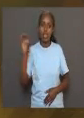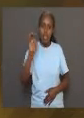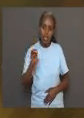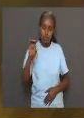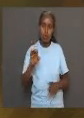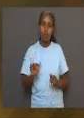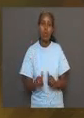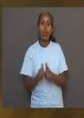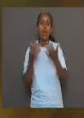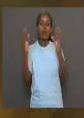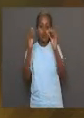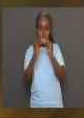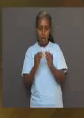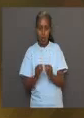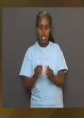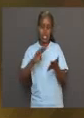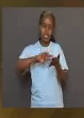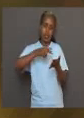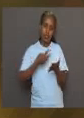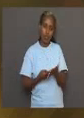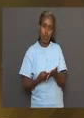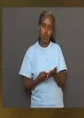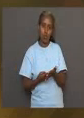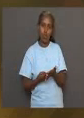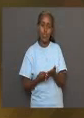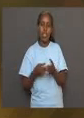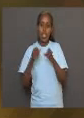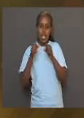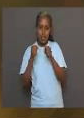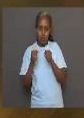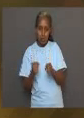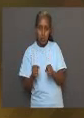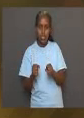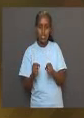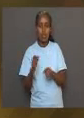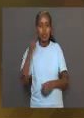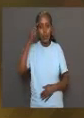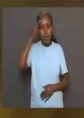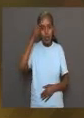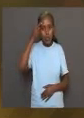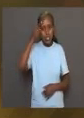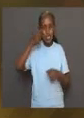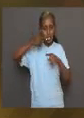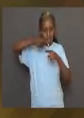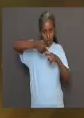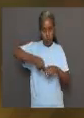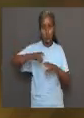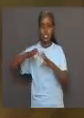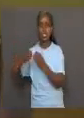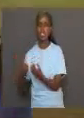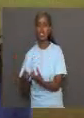to calculate the volume of a solid by considering cross